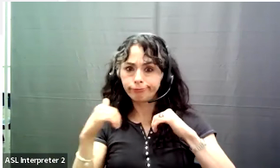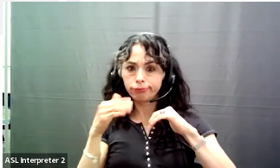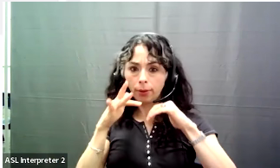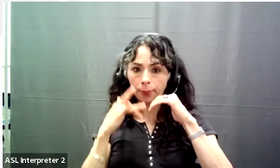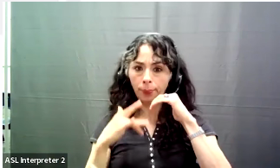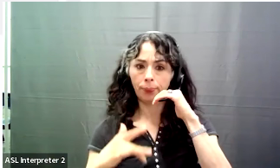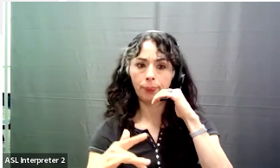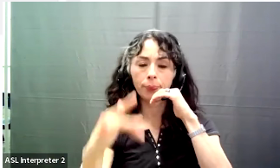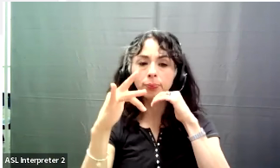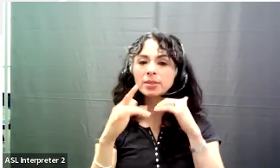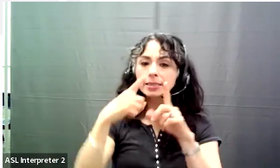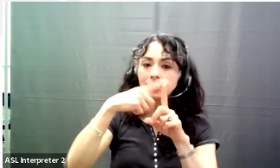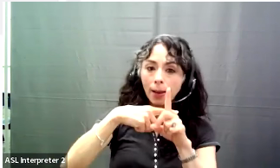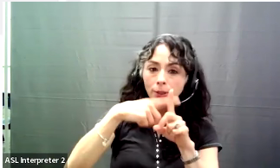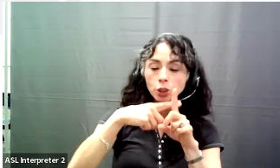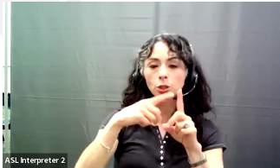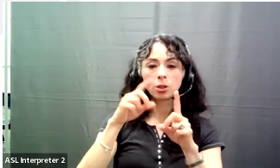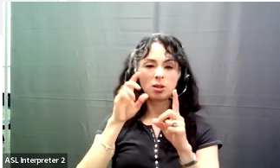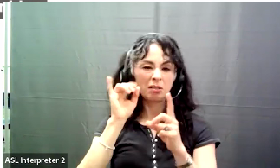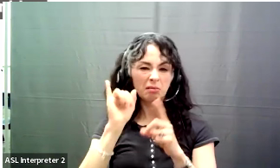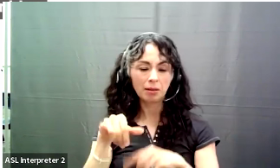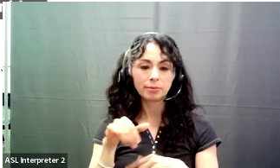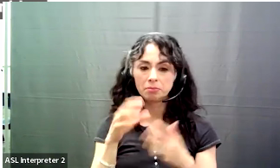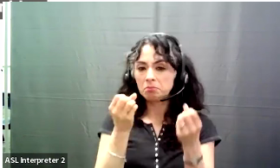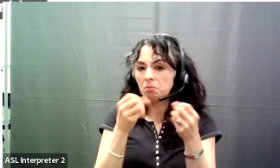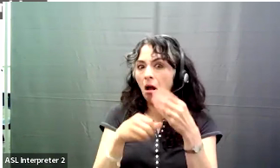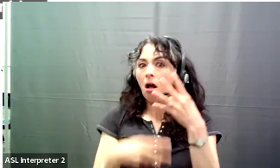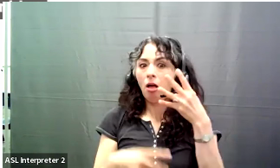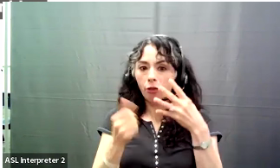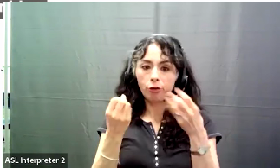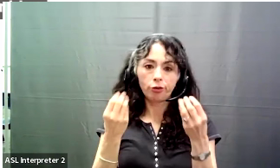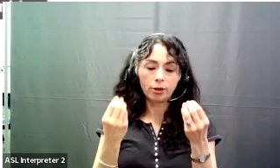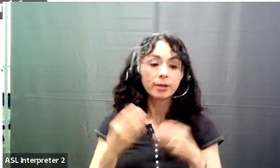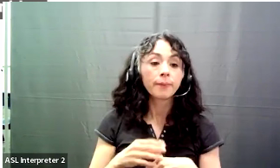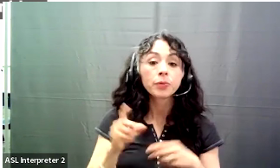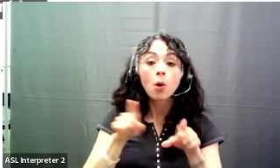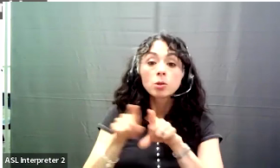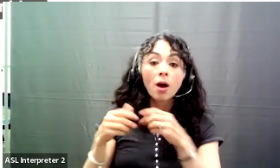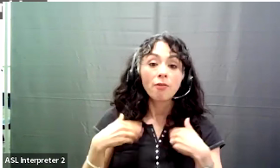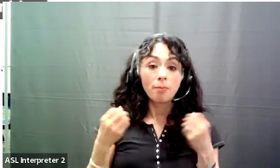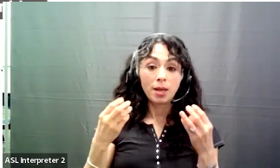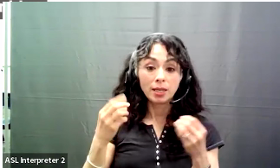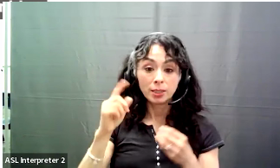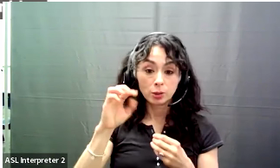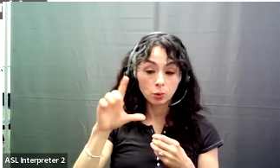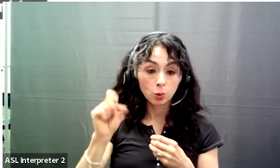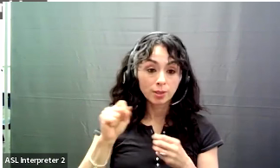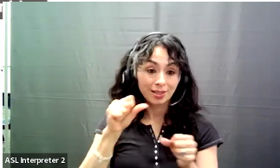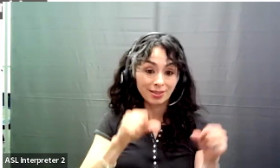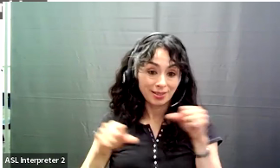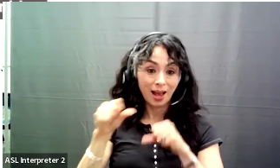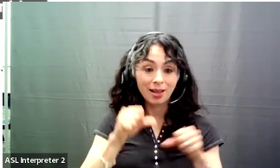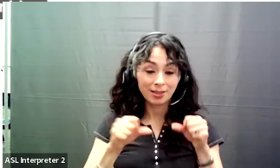precipitation, monthly, in average, among others. And we also have other uh,